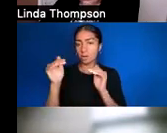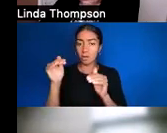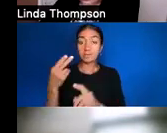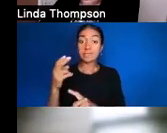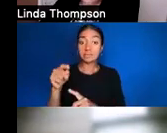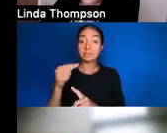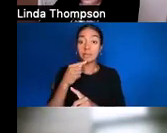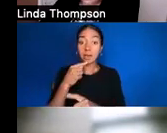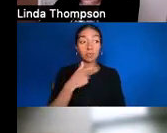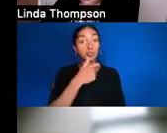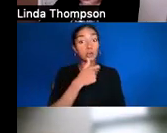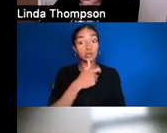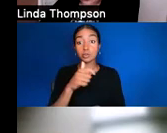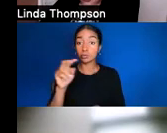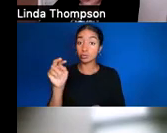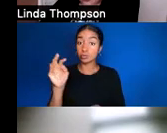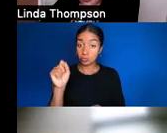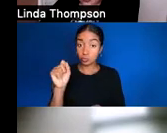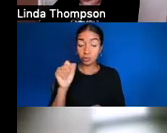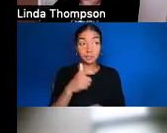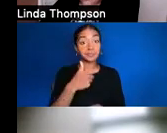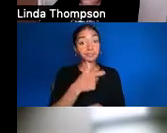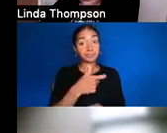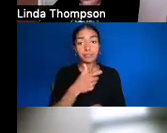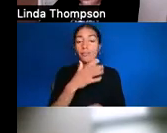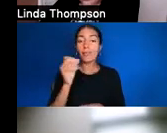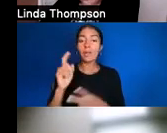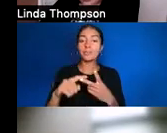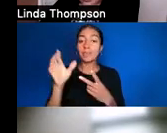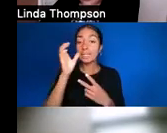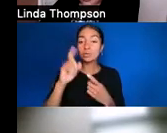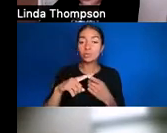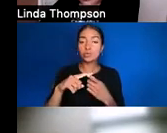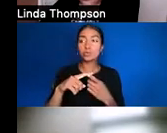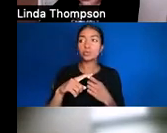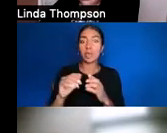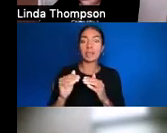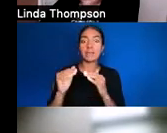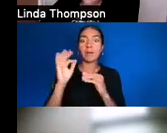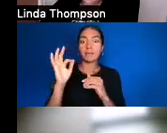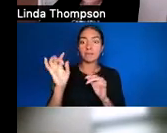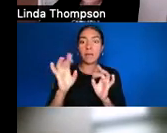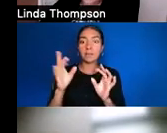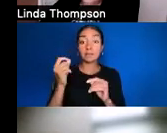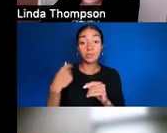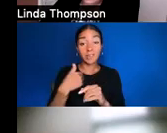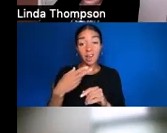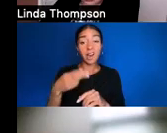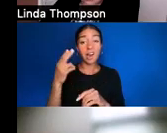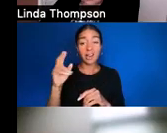the news and listening to the level of violence, we have a high rate of shootings in our